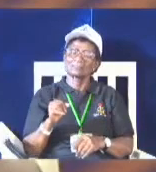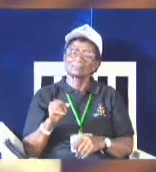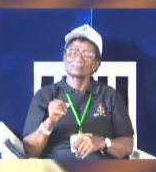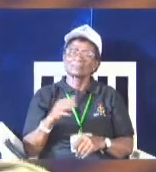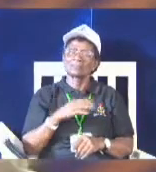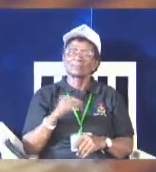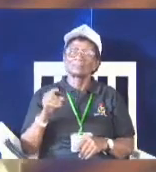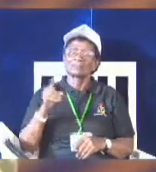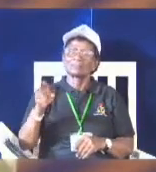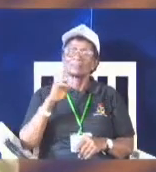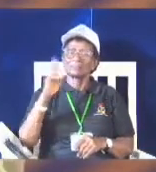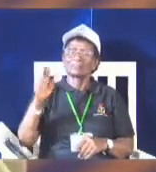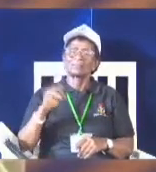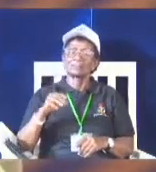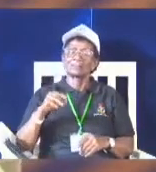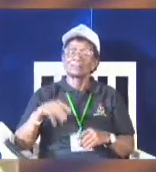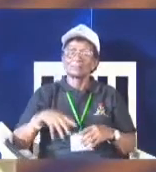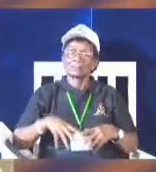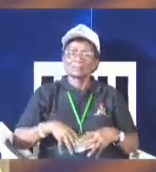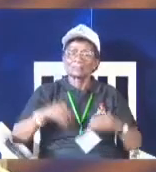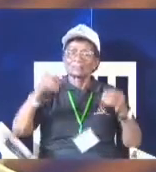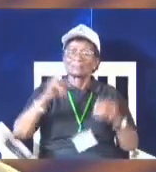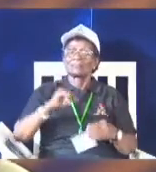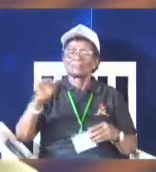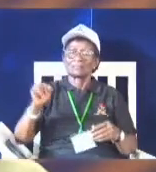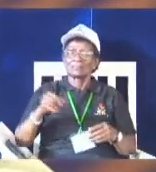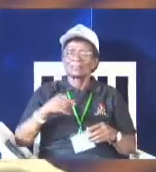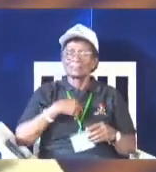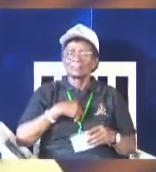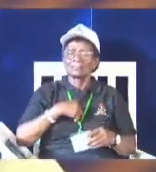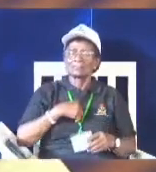and you are hindering me.